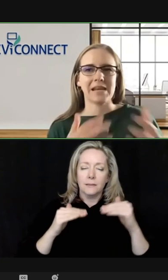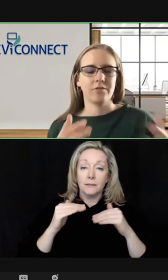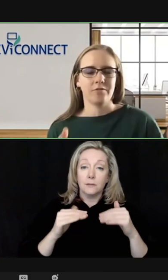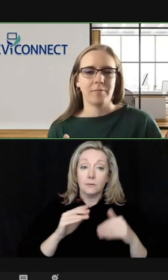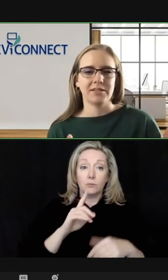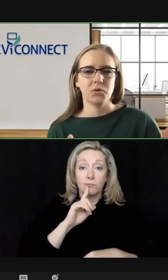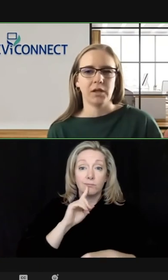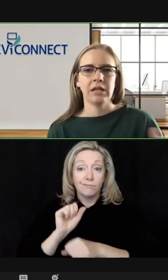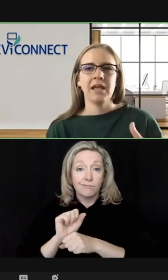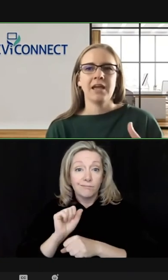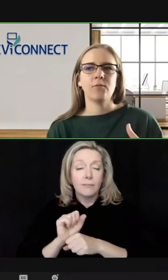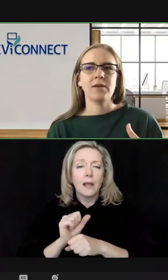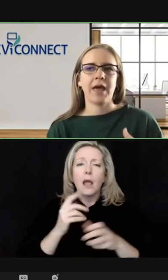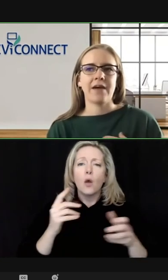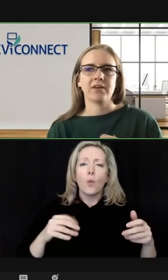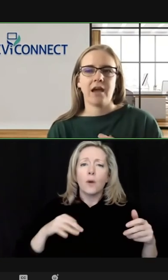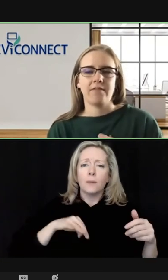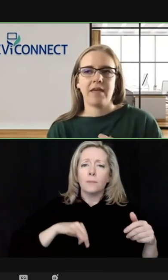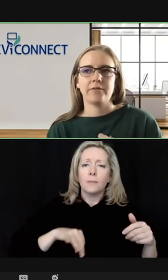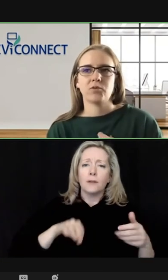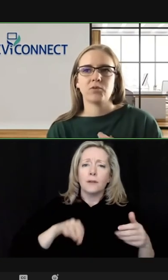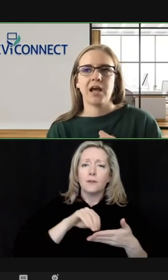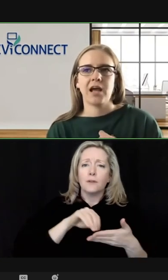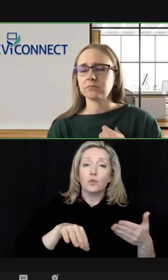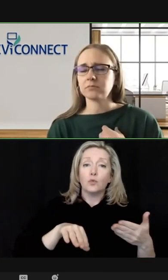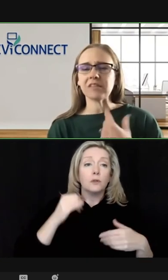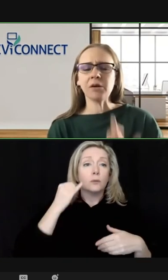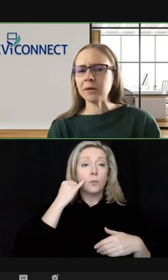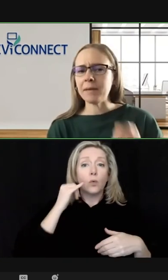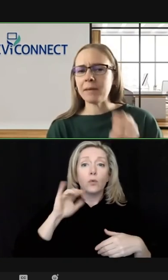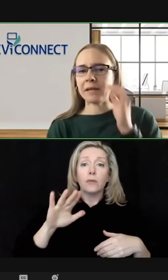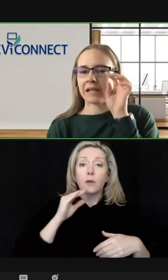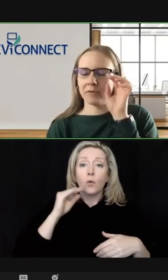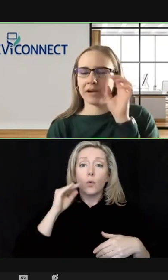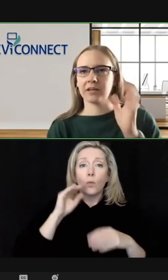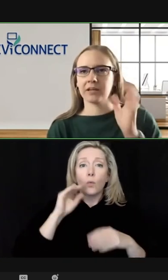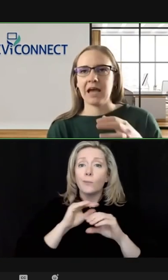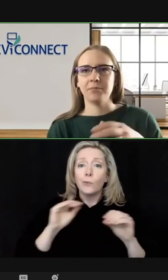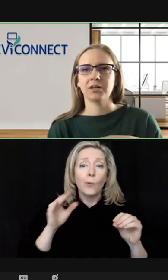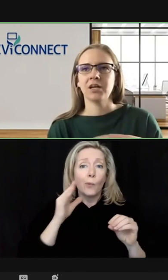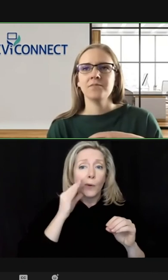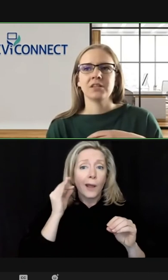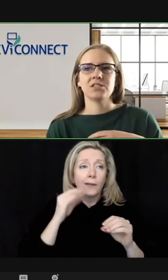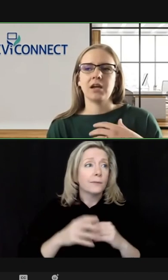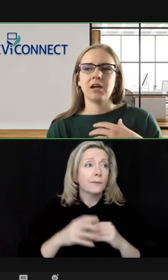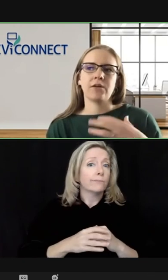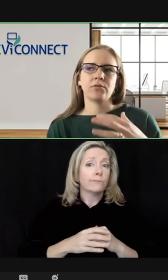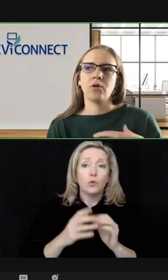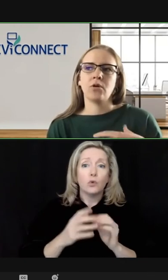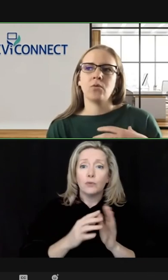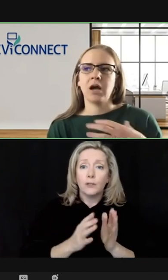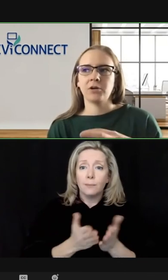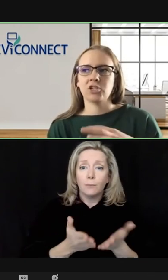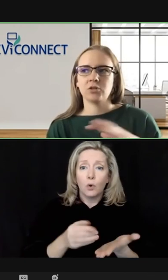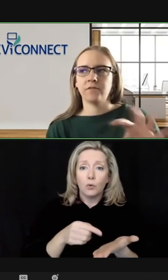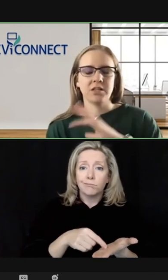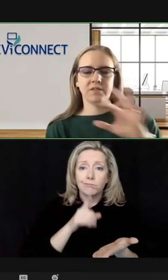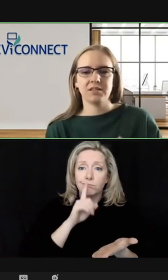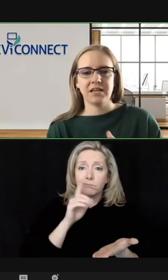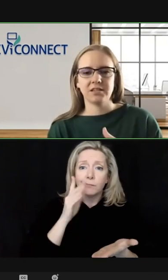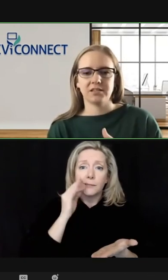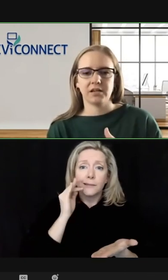most meaningful for my student. If we don't have a cat in the house right now, and we're maybe not even reading a cat book, I don't know how